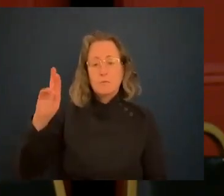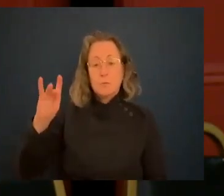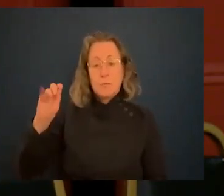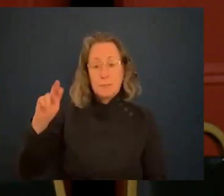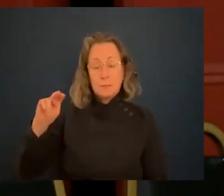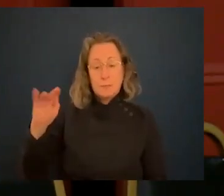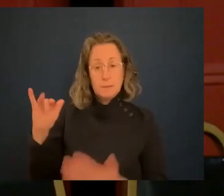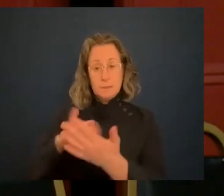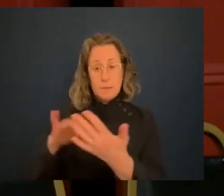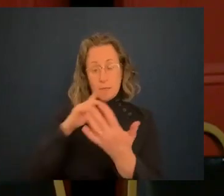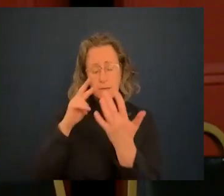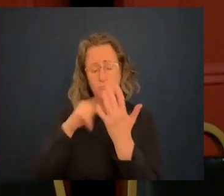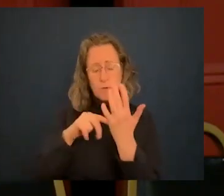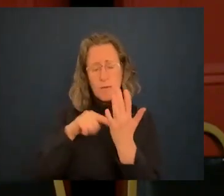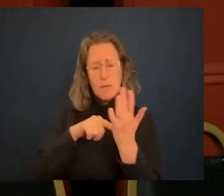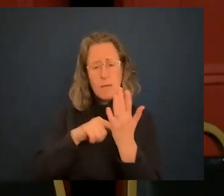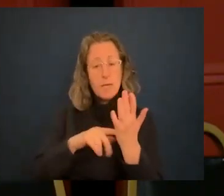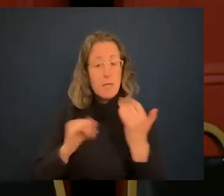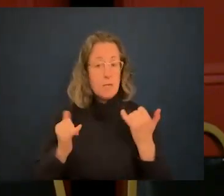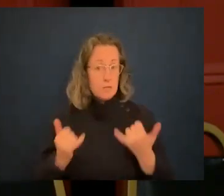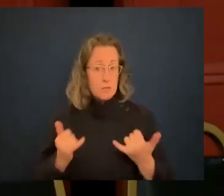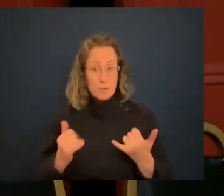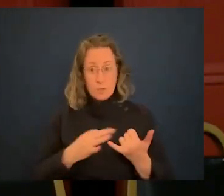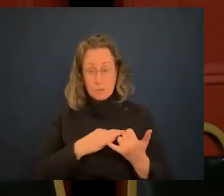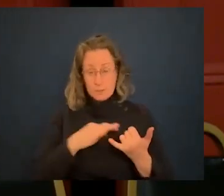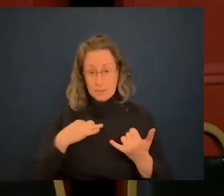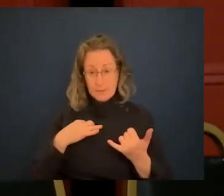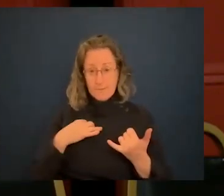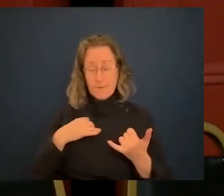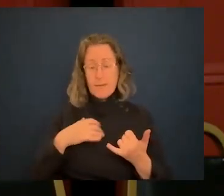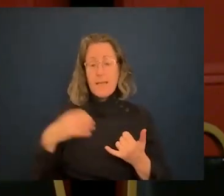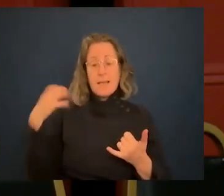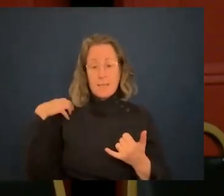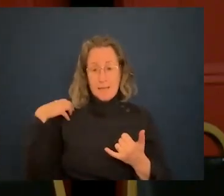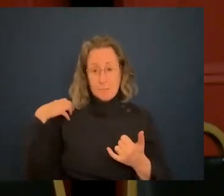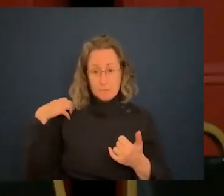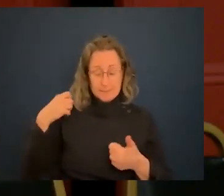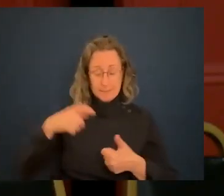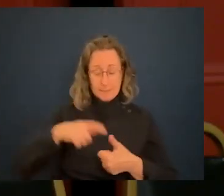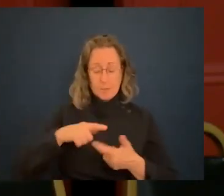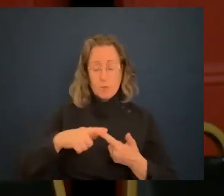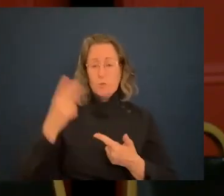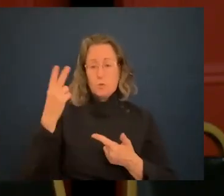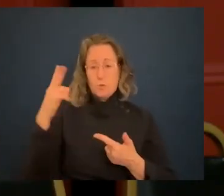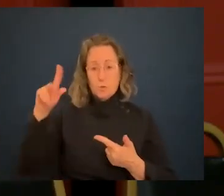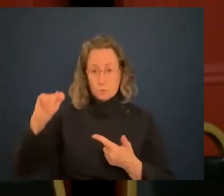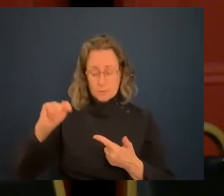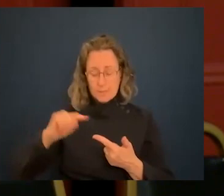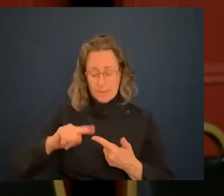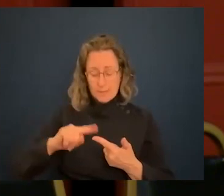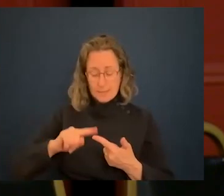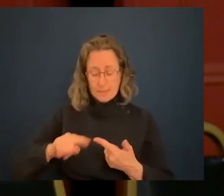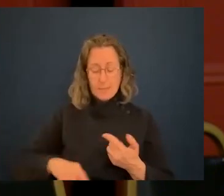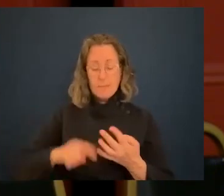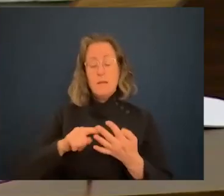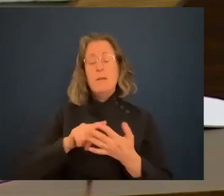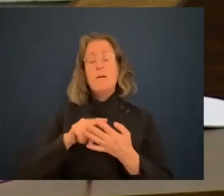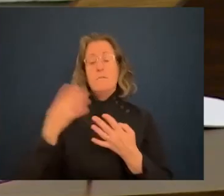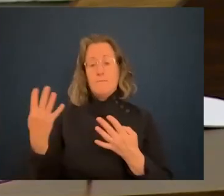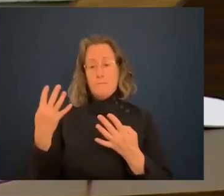the Staffing now is a captain two lieutenants and four firefighters on each shift